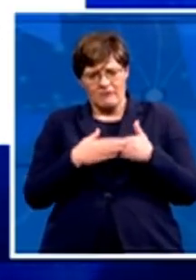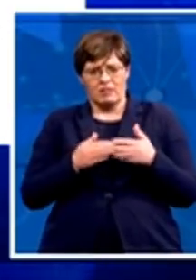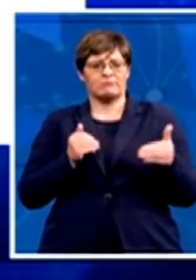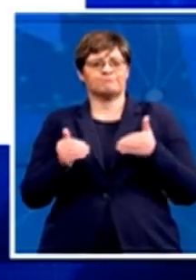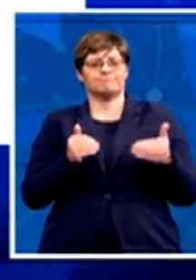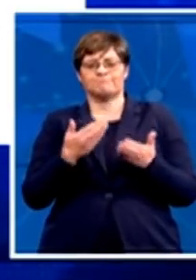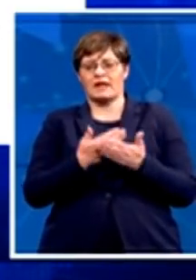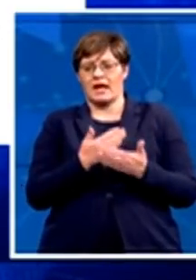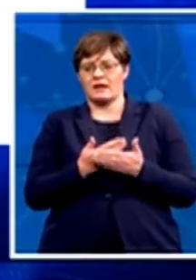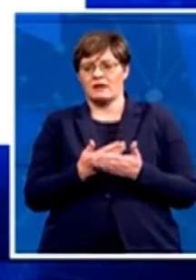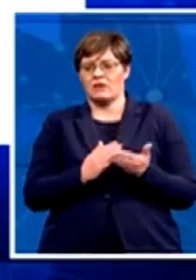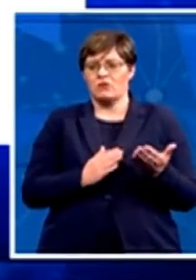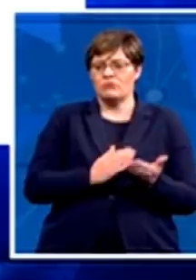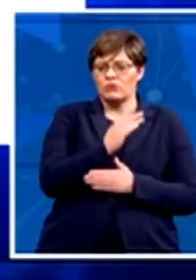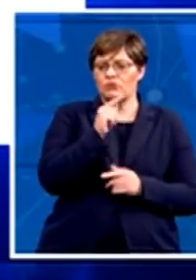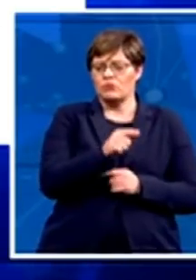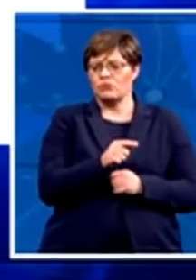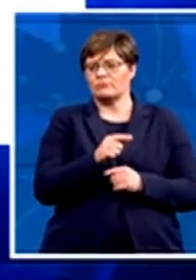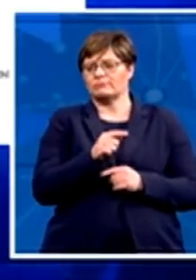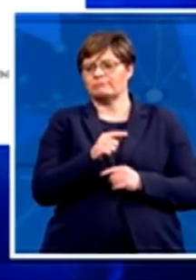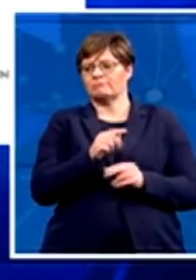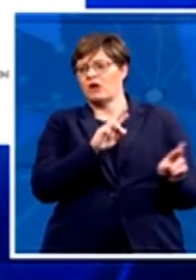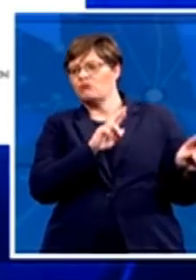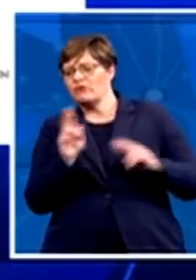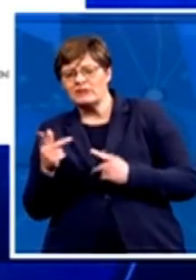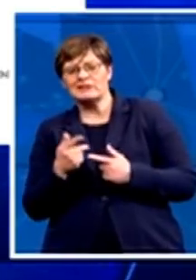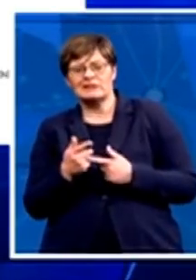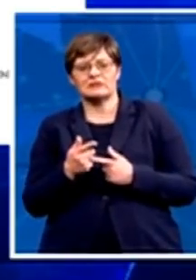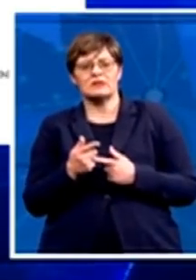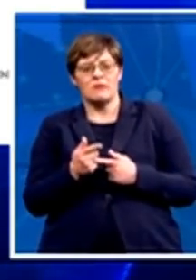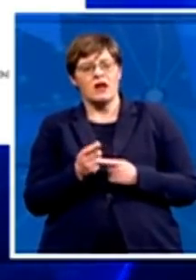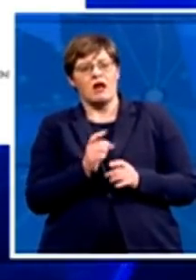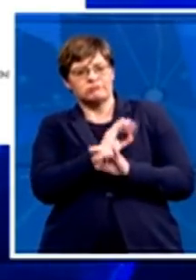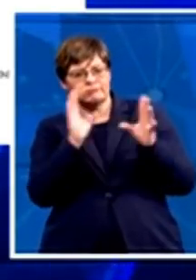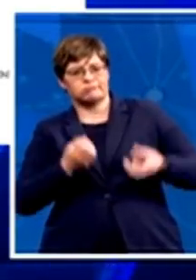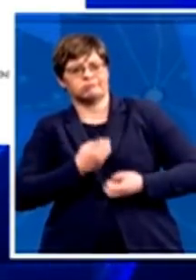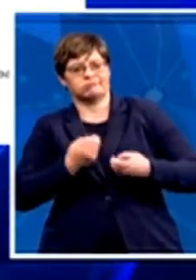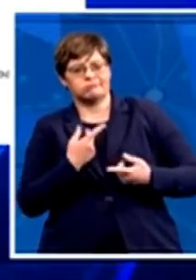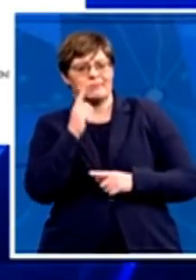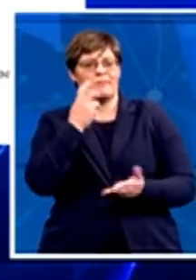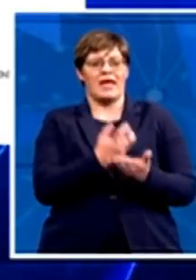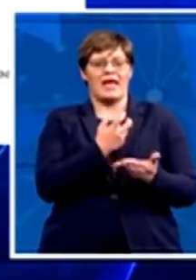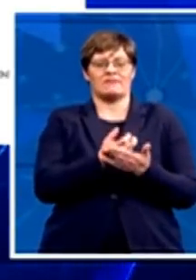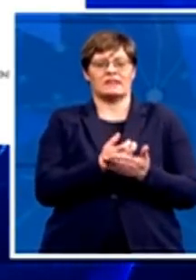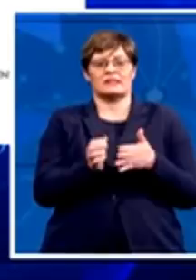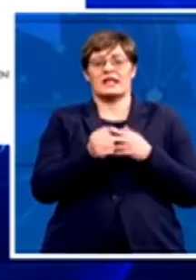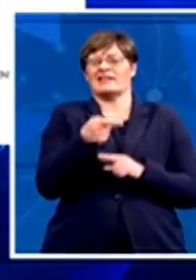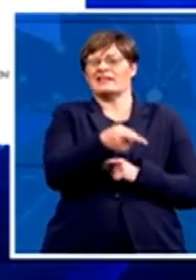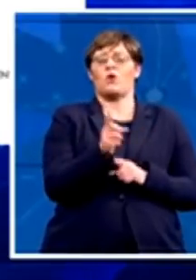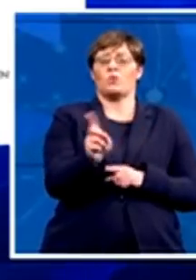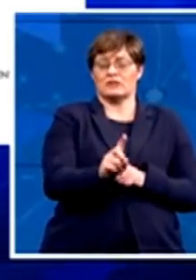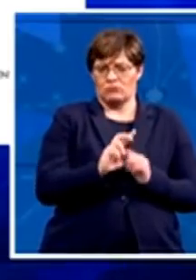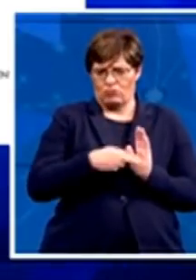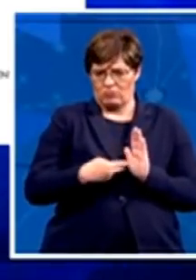reference that clearly articulates what the role of this evidence leader is. Option 2 would be